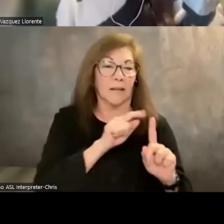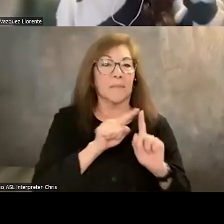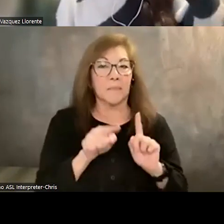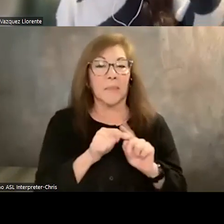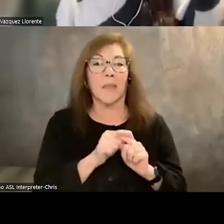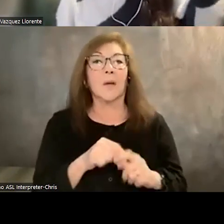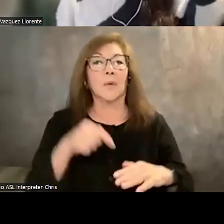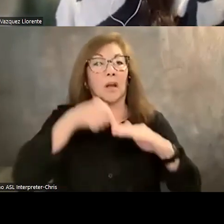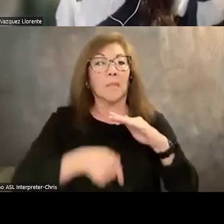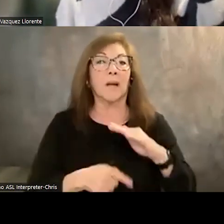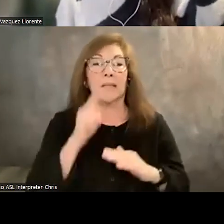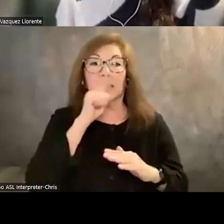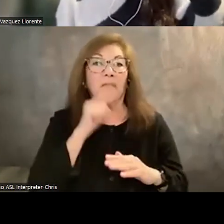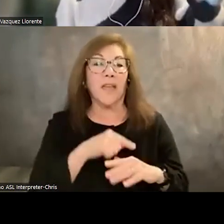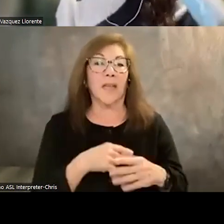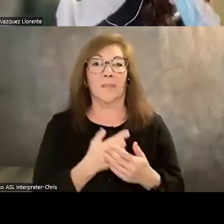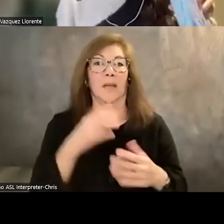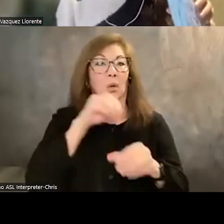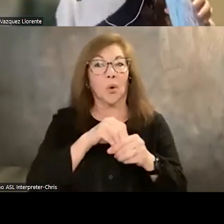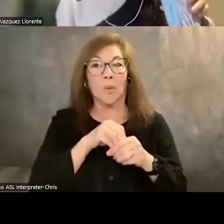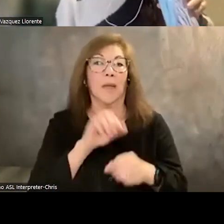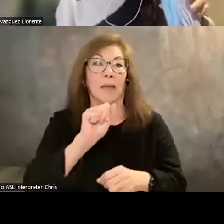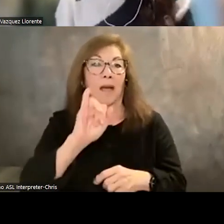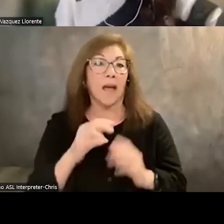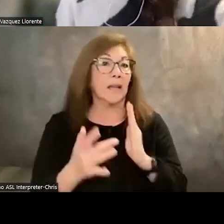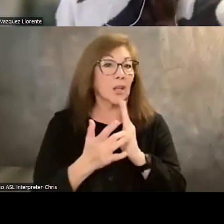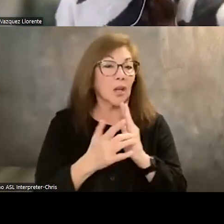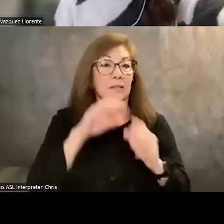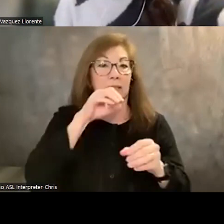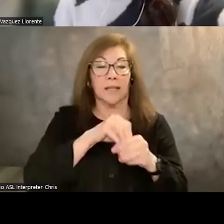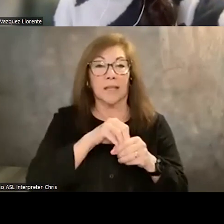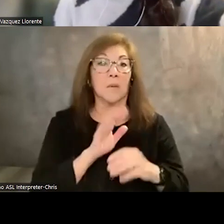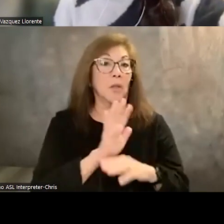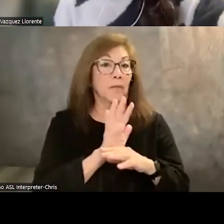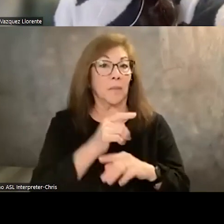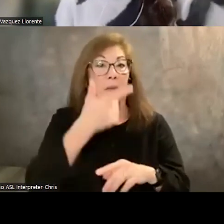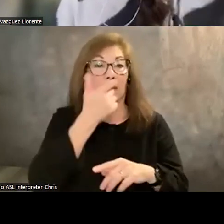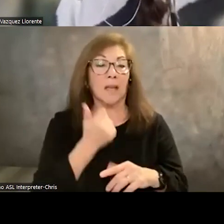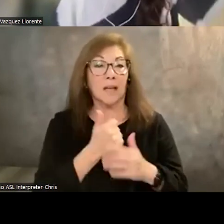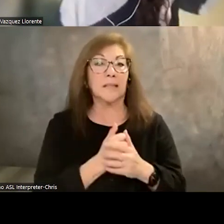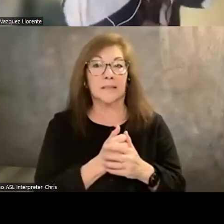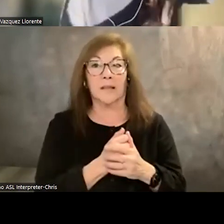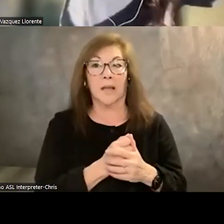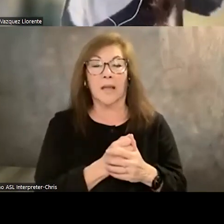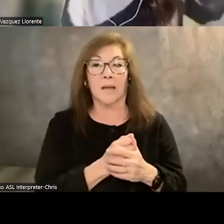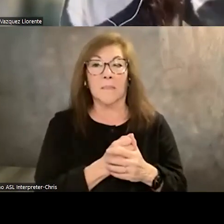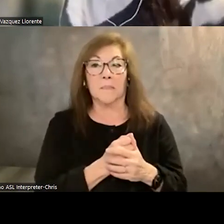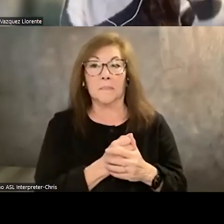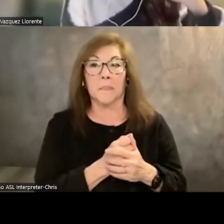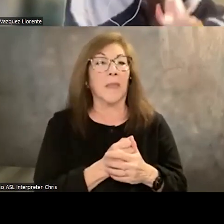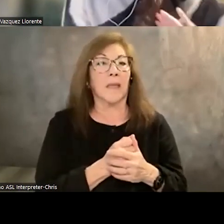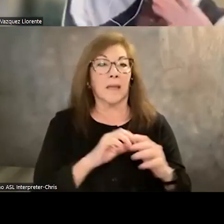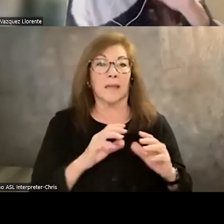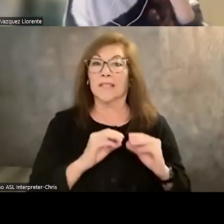about deepfake, but we incorporated a lot of other like AI technologies into the film because the anonymization doesn't sort of stop